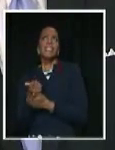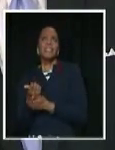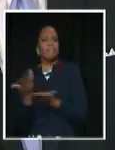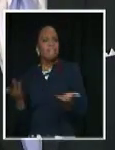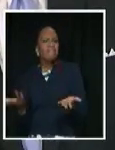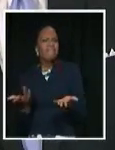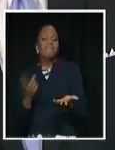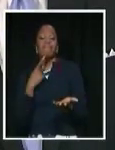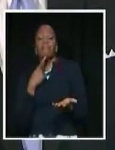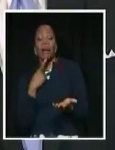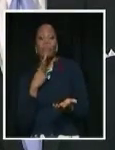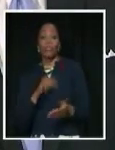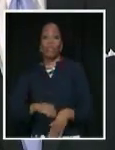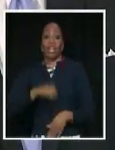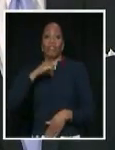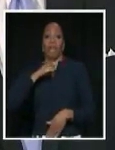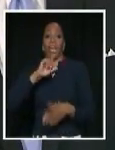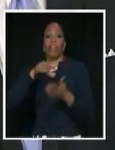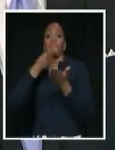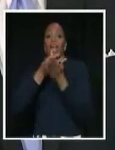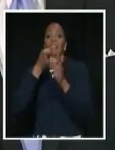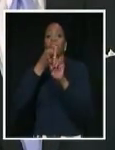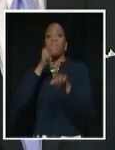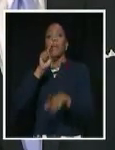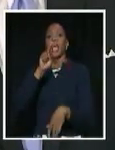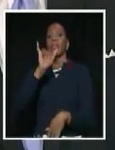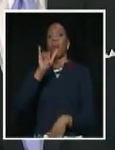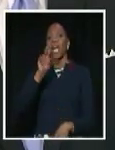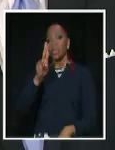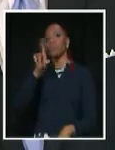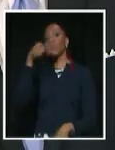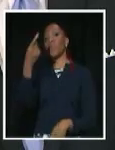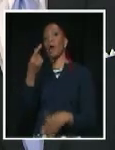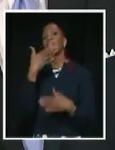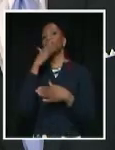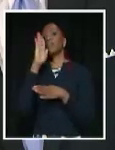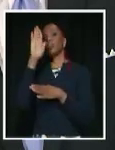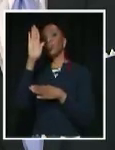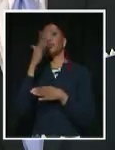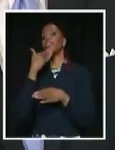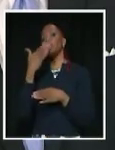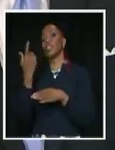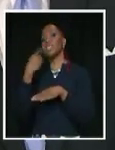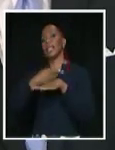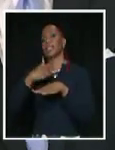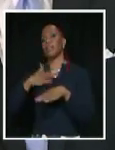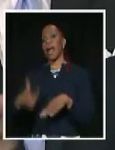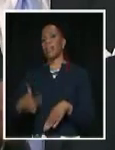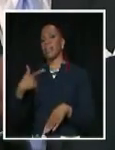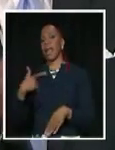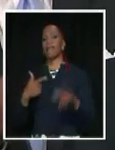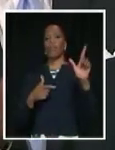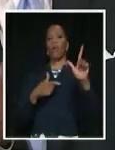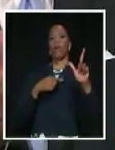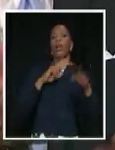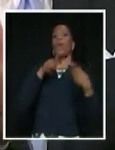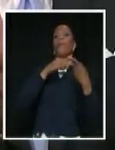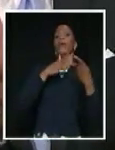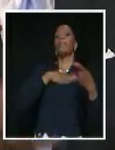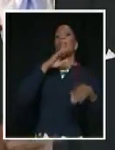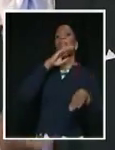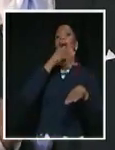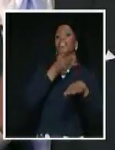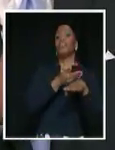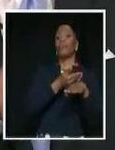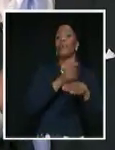Look, I was incredibly proud when I graduated from NYU. That was certainly one of the great days of my life. Okay, Mr. Lhota? I was going to say when my daughter graduated, but